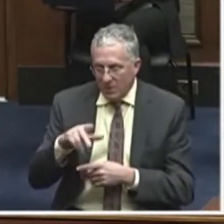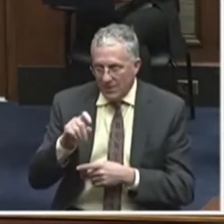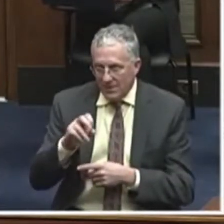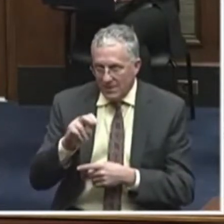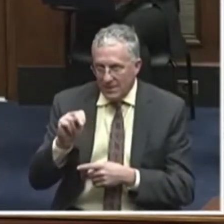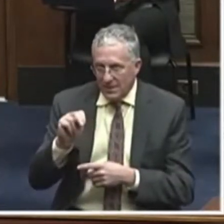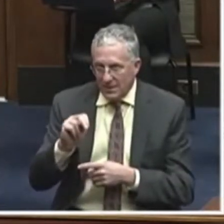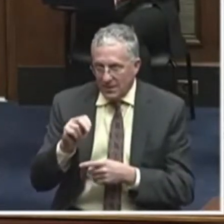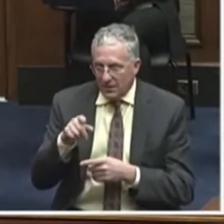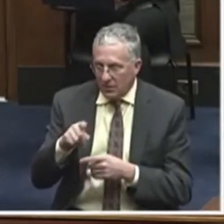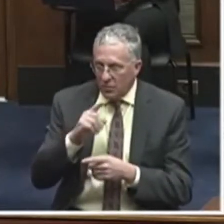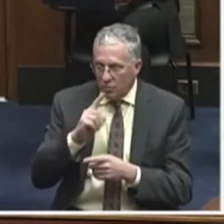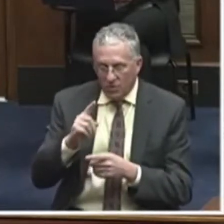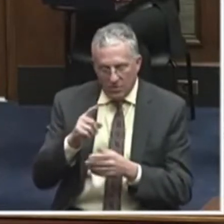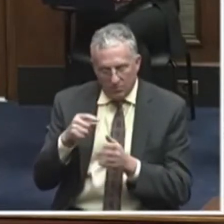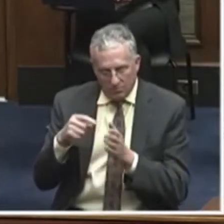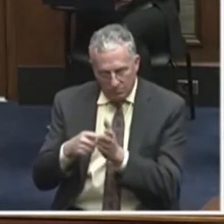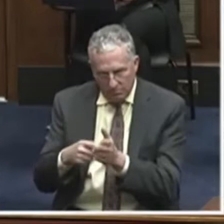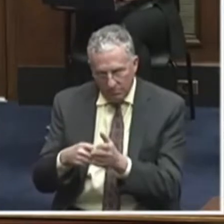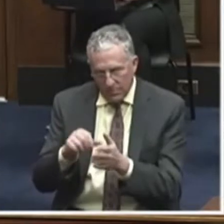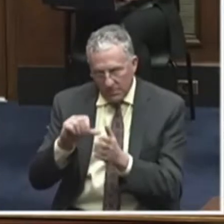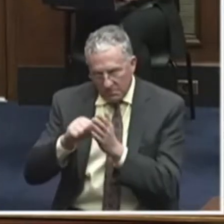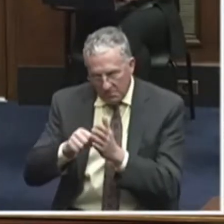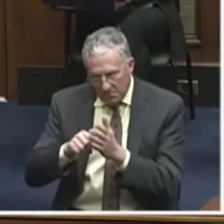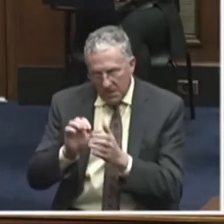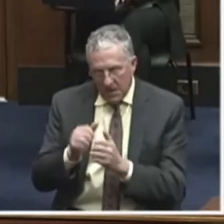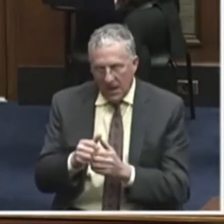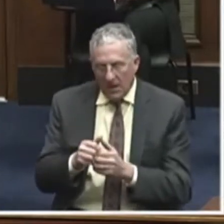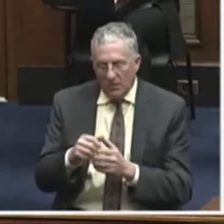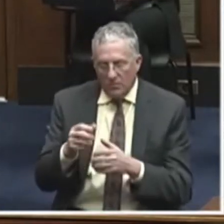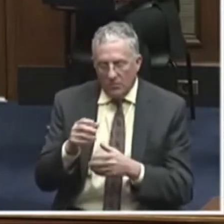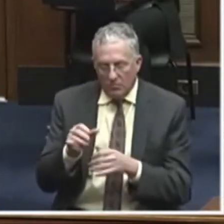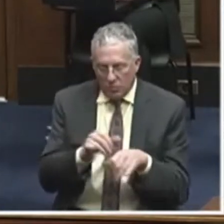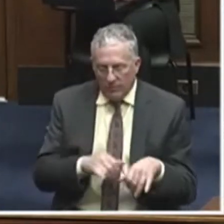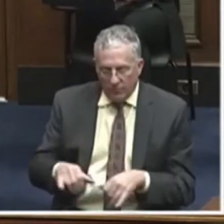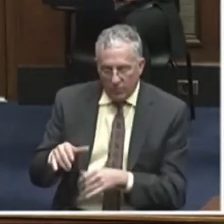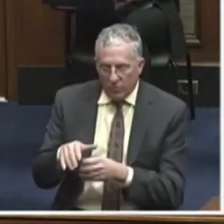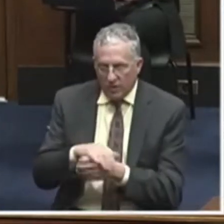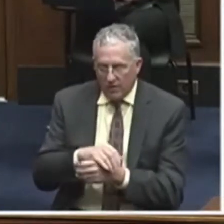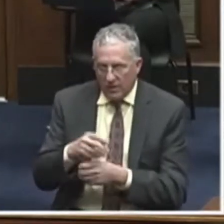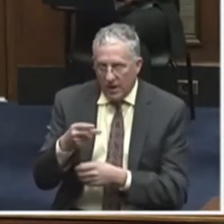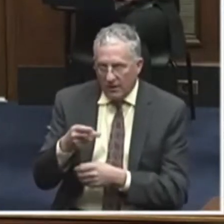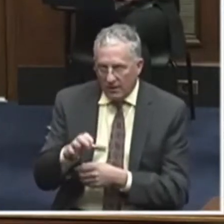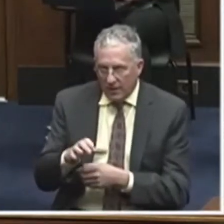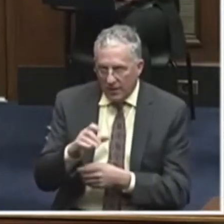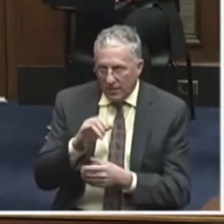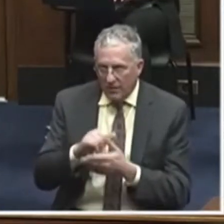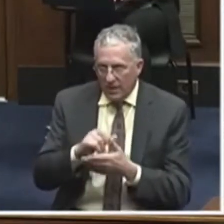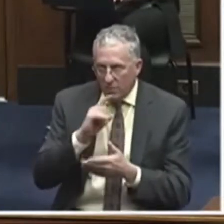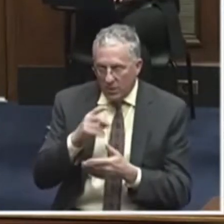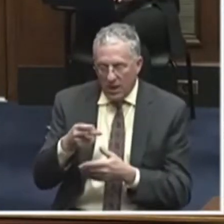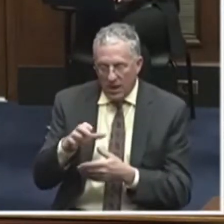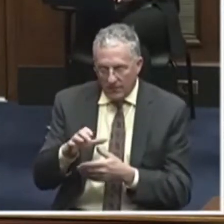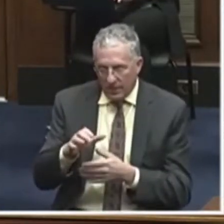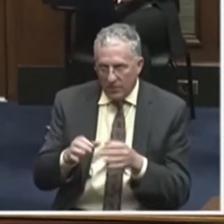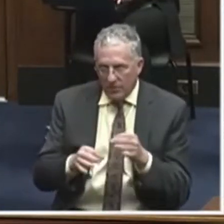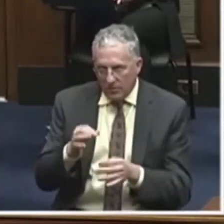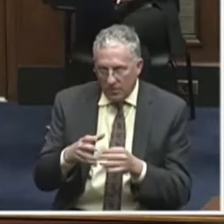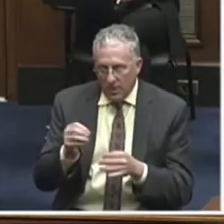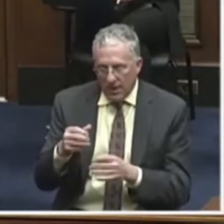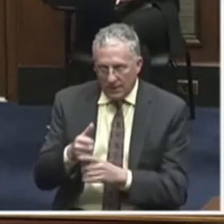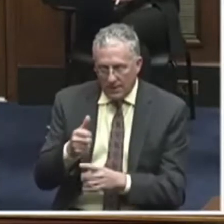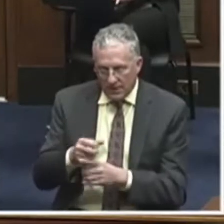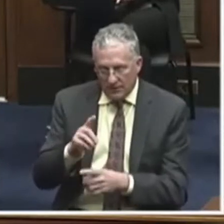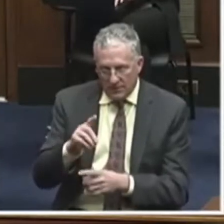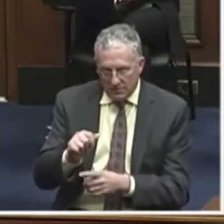patients, you have highlighted how universal coverage and Medicare for all specifically is a healthcare justice issue and a disability